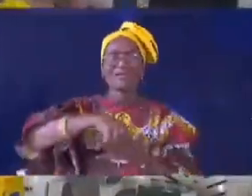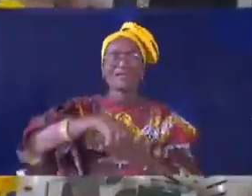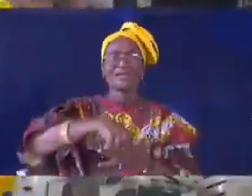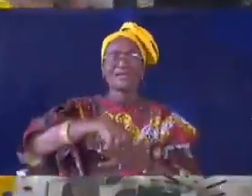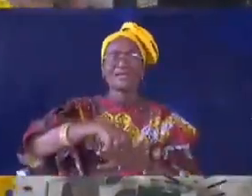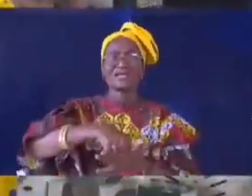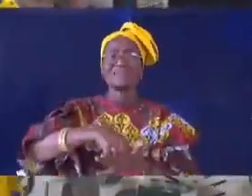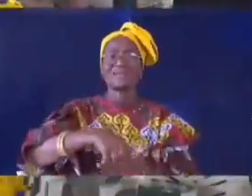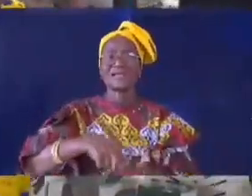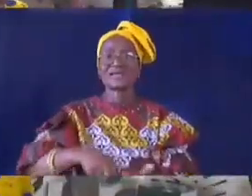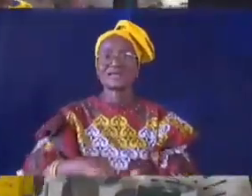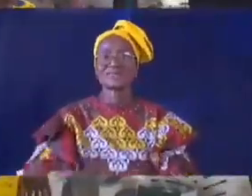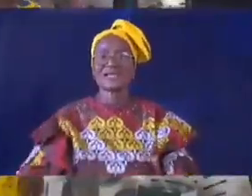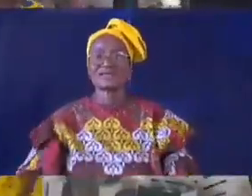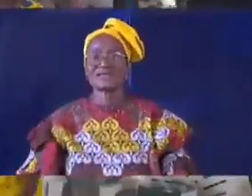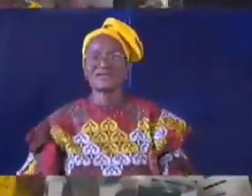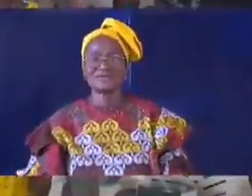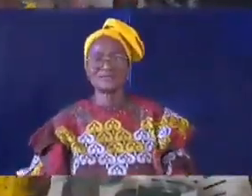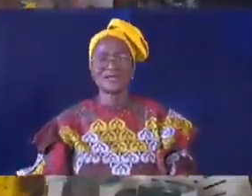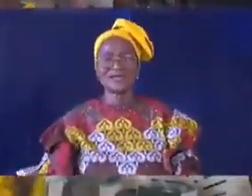Amen.